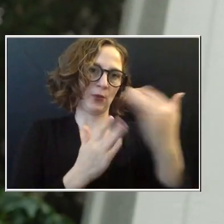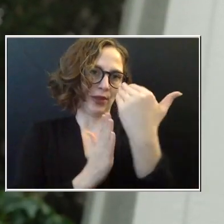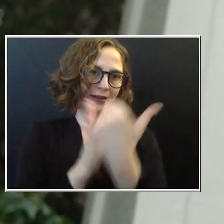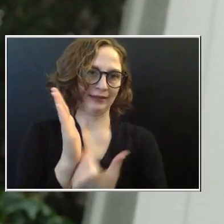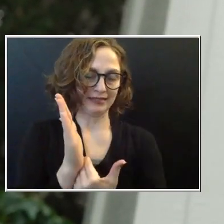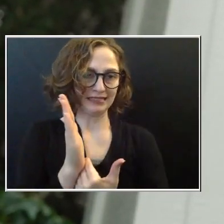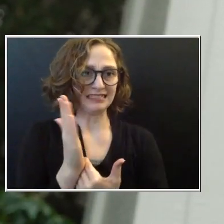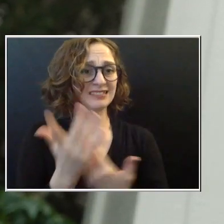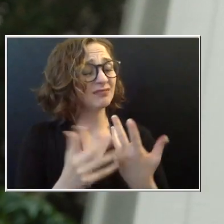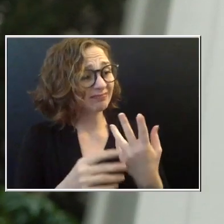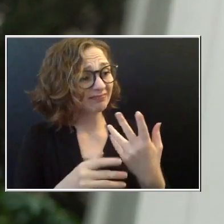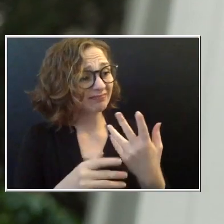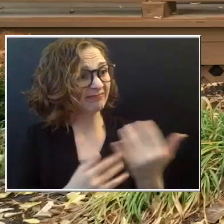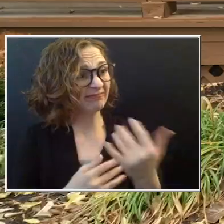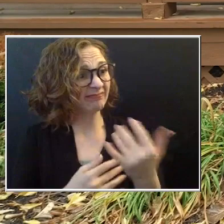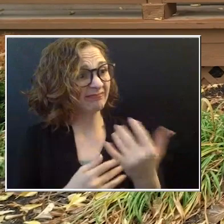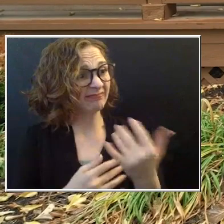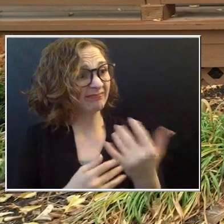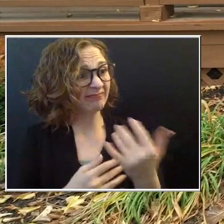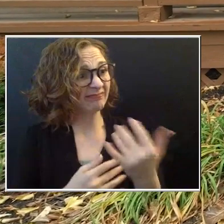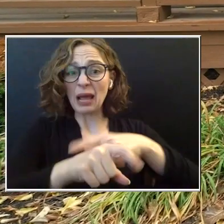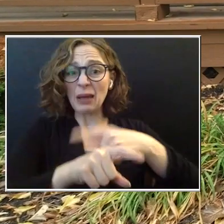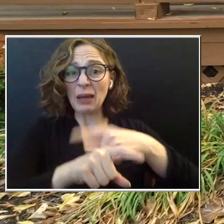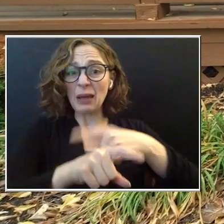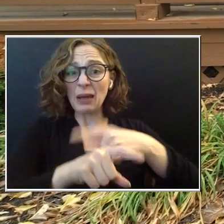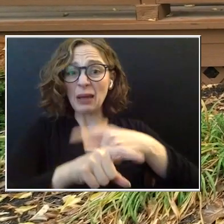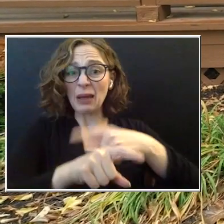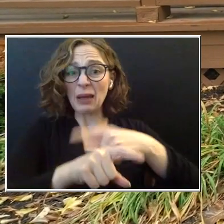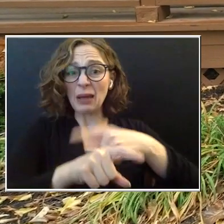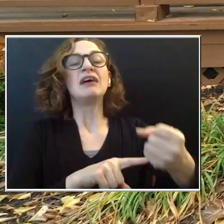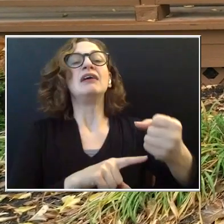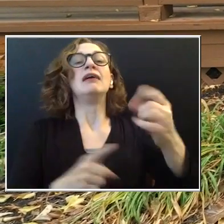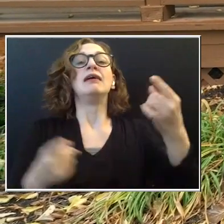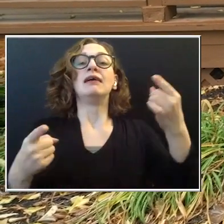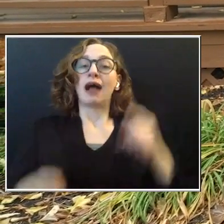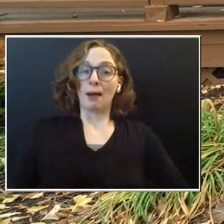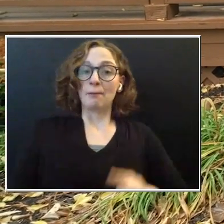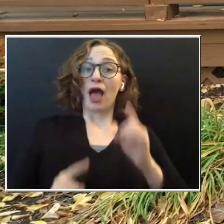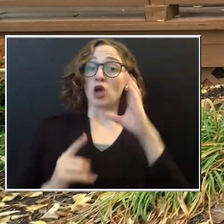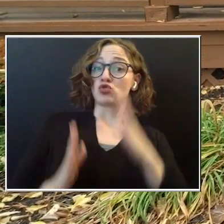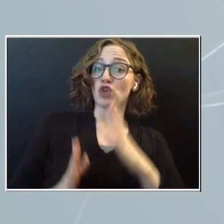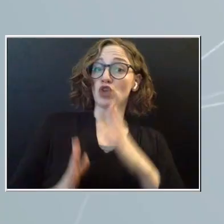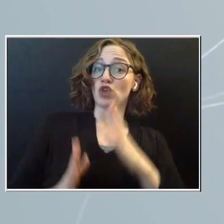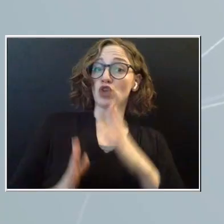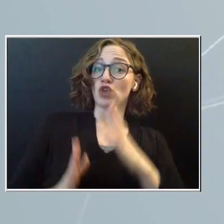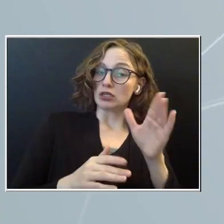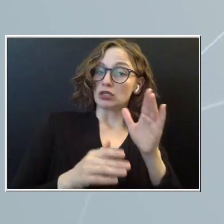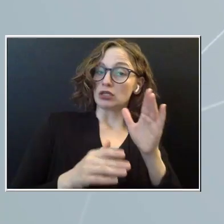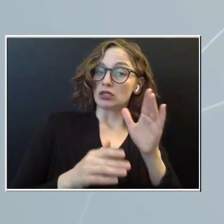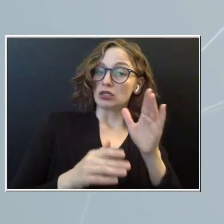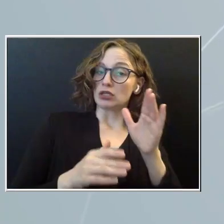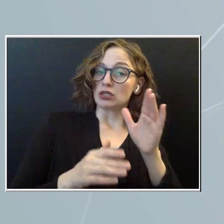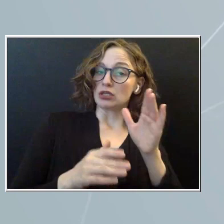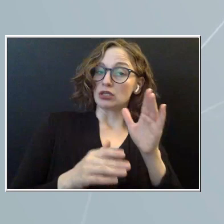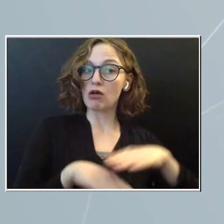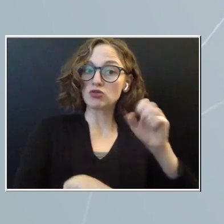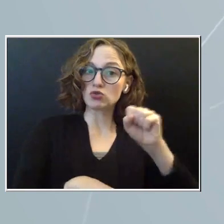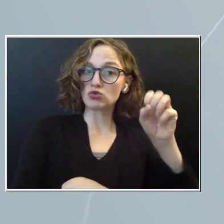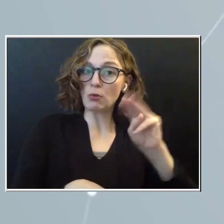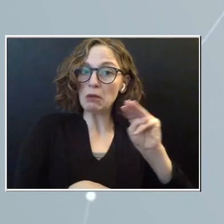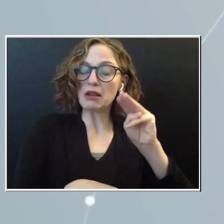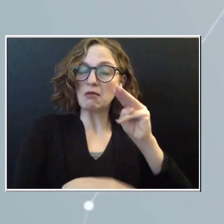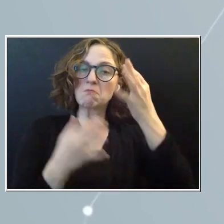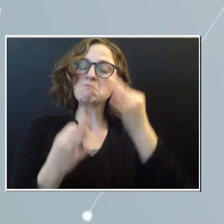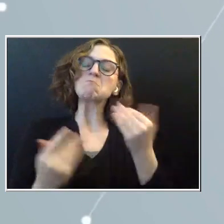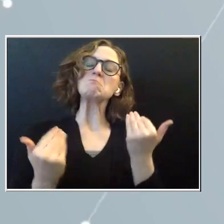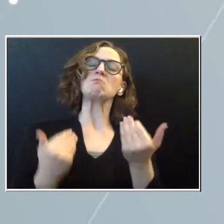saw Gary's story on social media and volunteered to donate part of her own liver. Today, we are checking back in with Gary 1